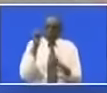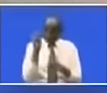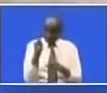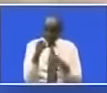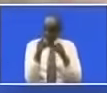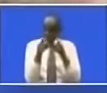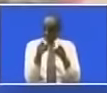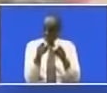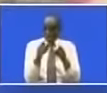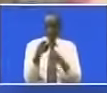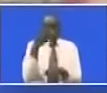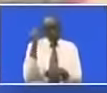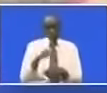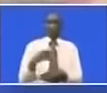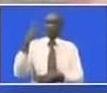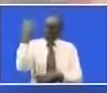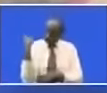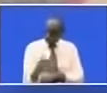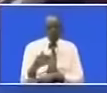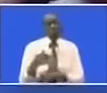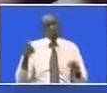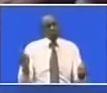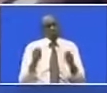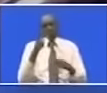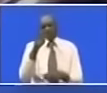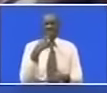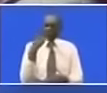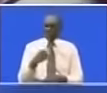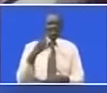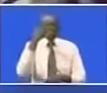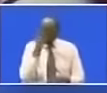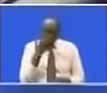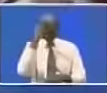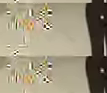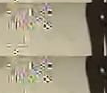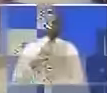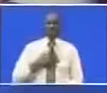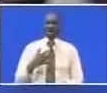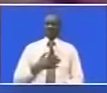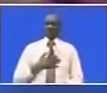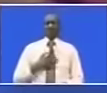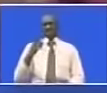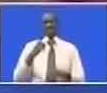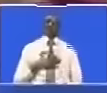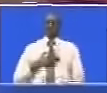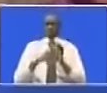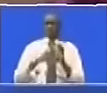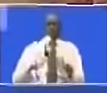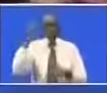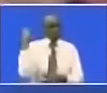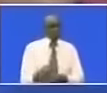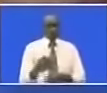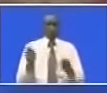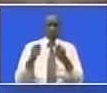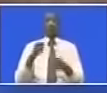Jakaya Kikwete vowed to stamp out the practice he said brought shame to his country, imposing a ban on witchcraft, and